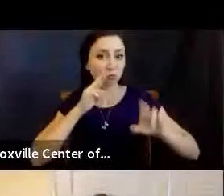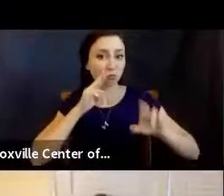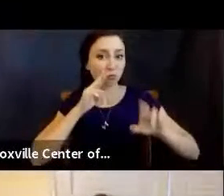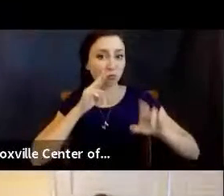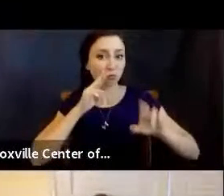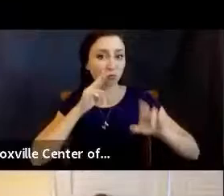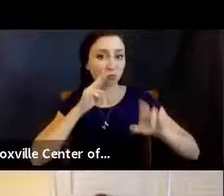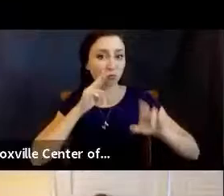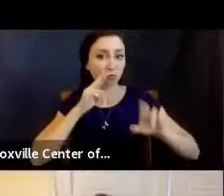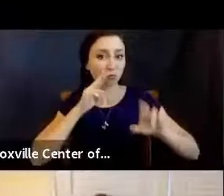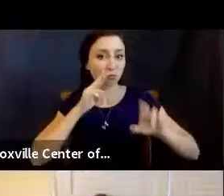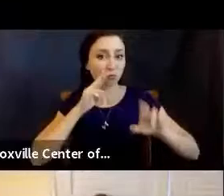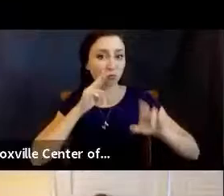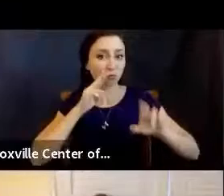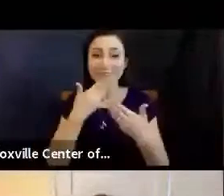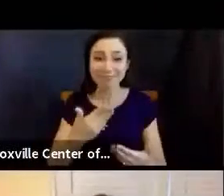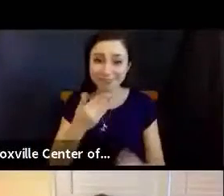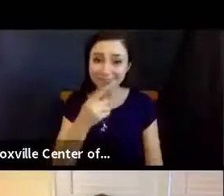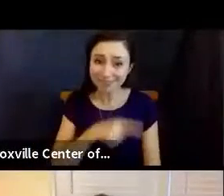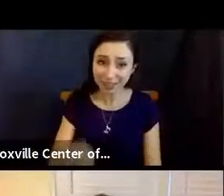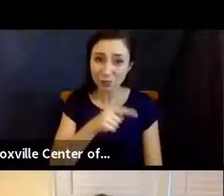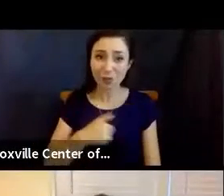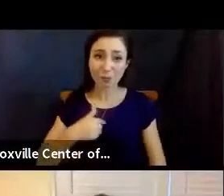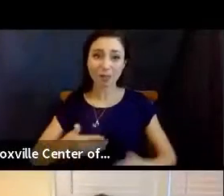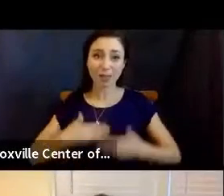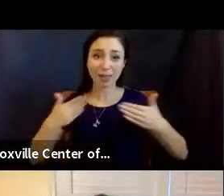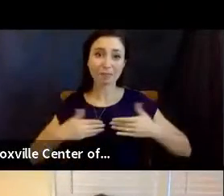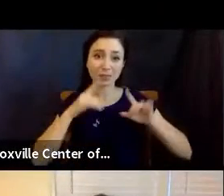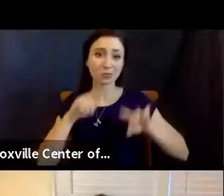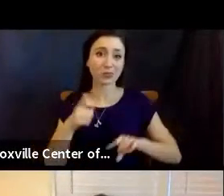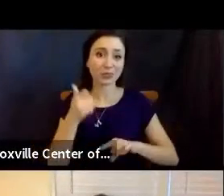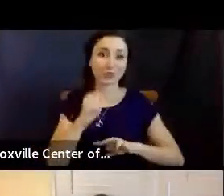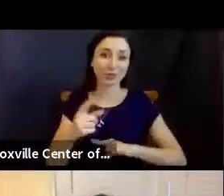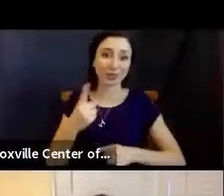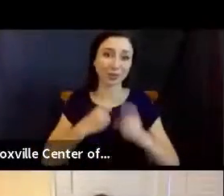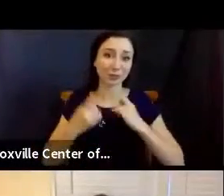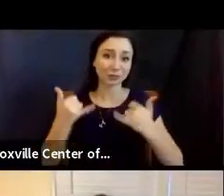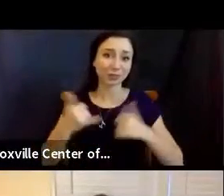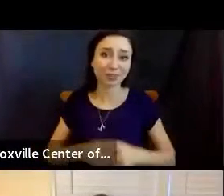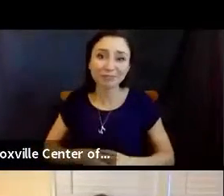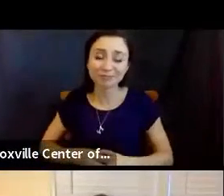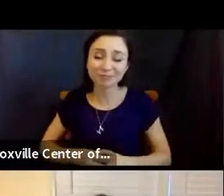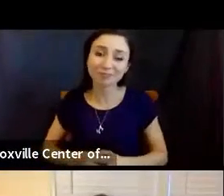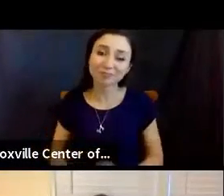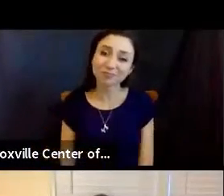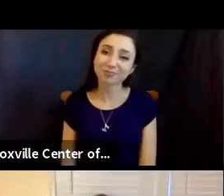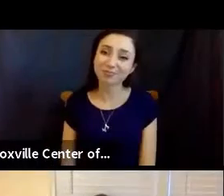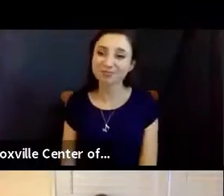refine our processes. And with that, I thank you and I'm happy to answer any questions that you might have.